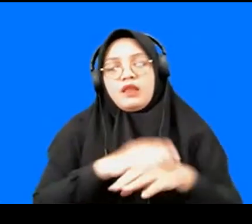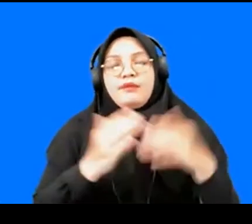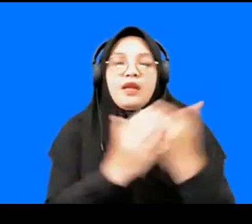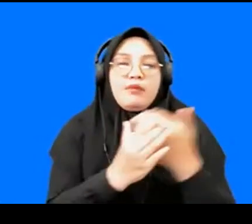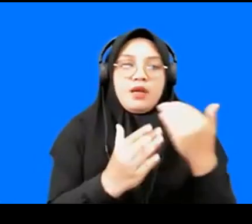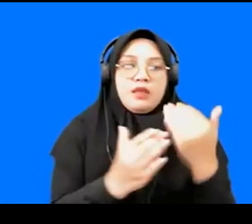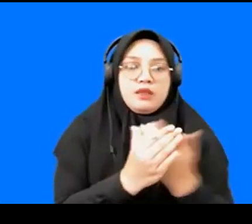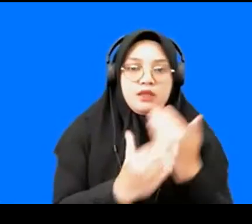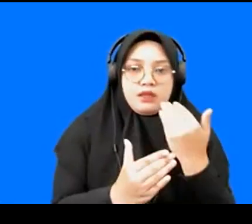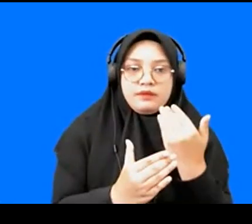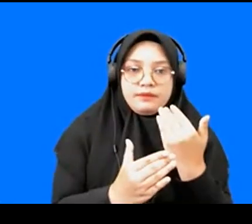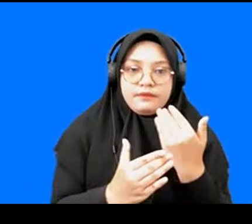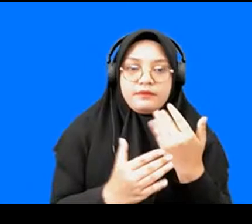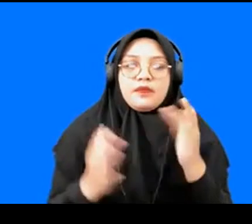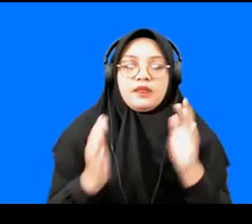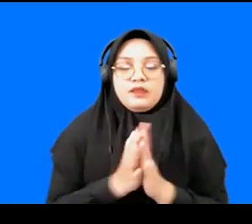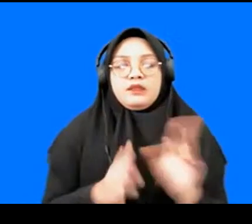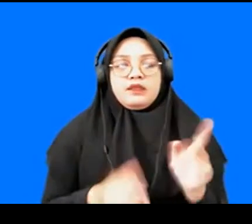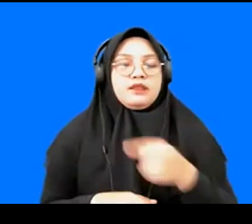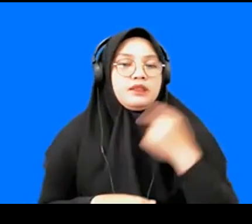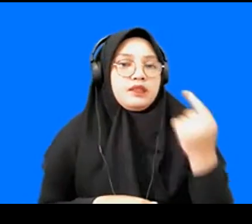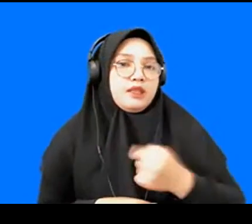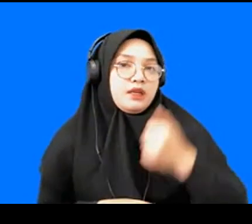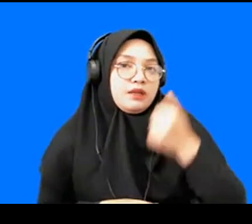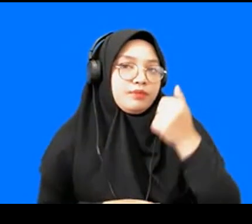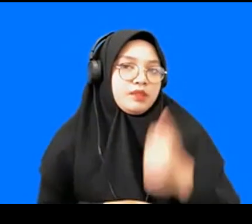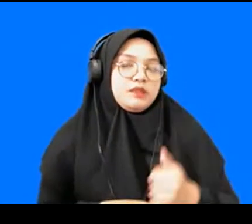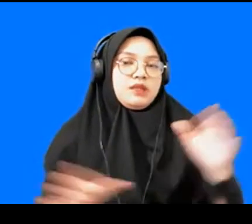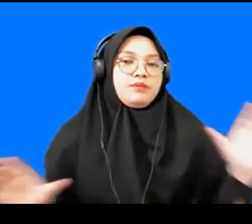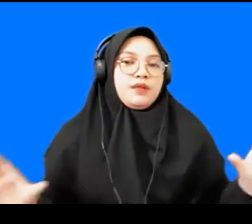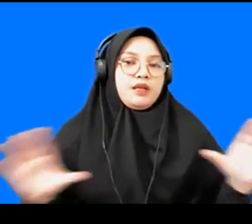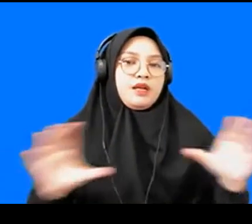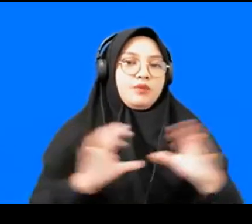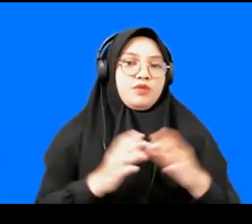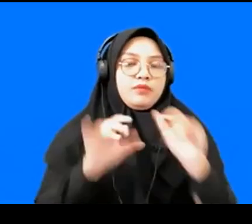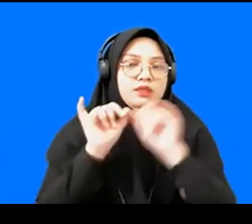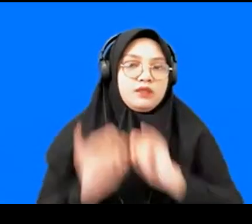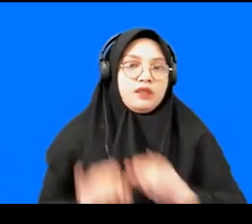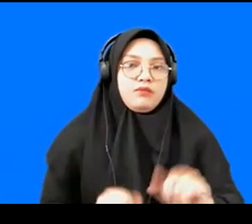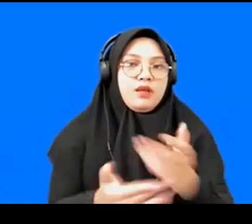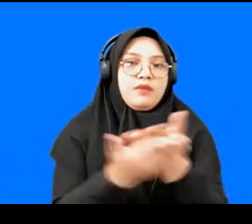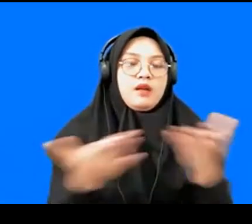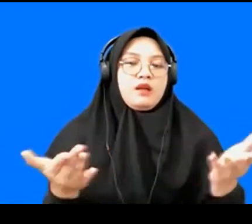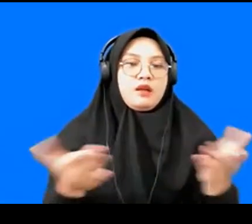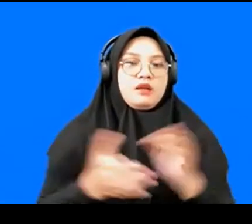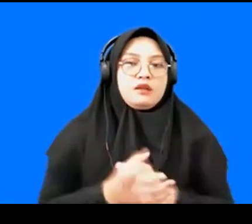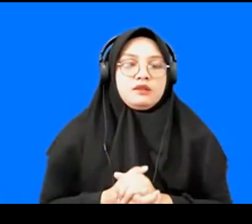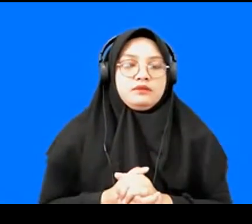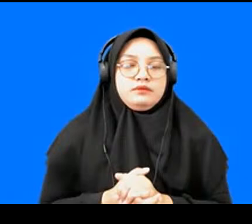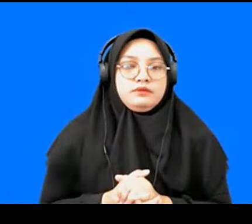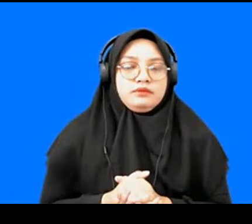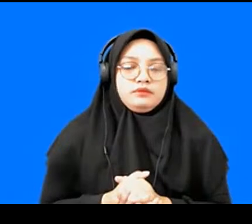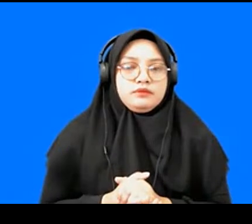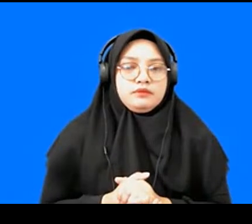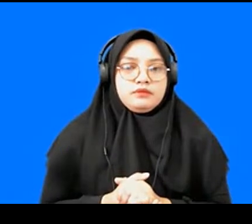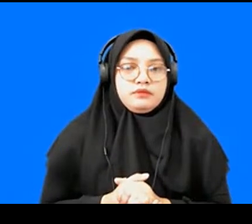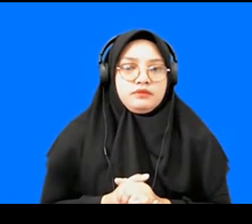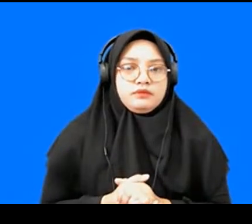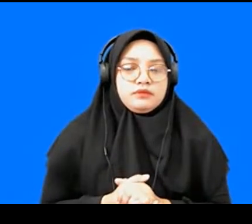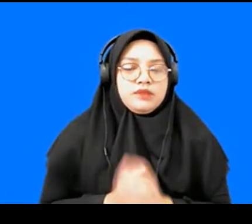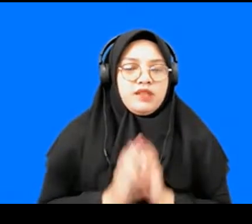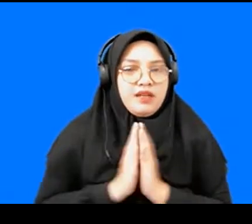other revenue, the core support. So to prevent that, you have to have those markers. Mm. So it's very much there.